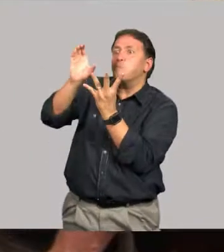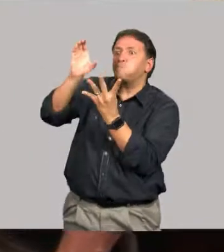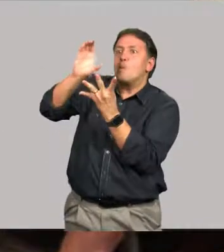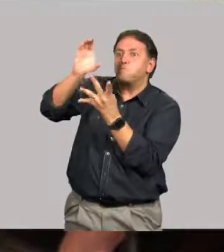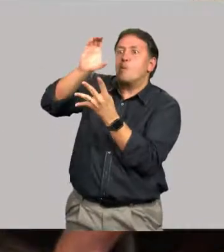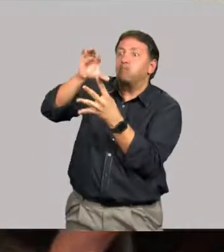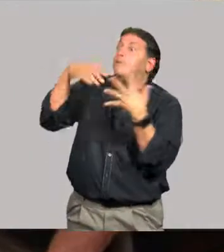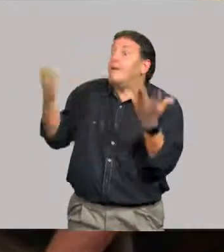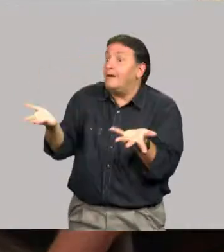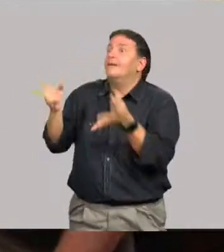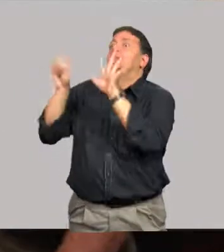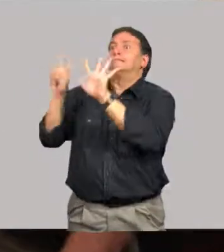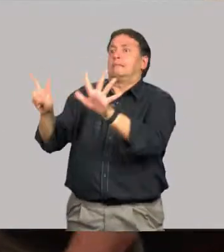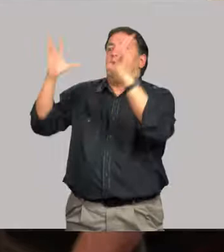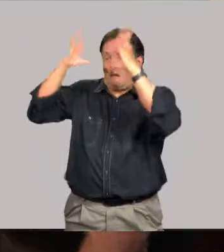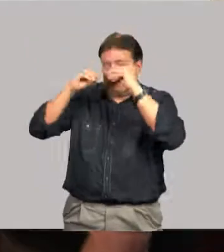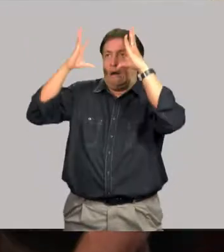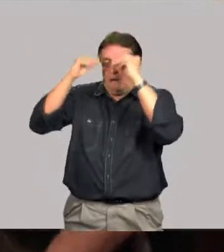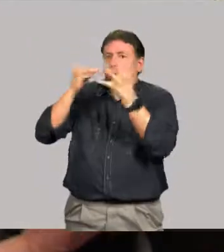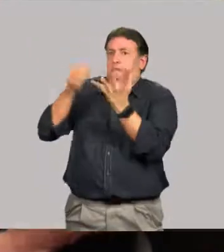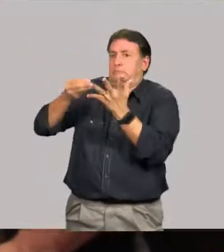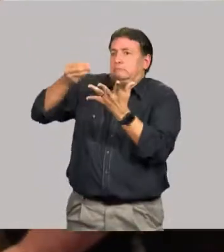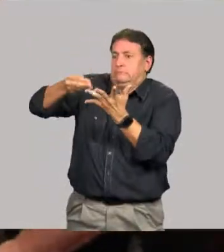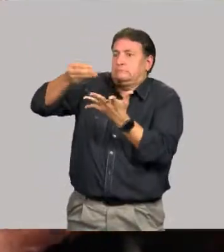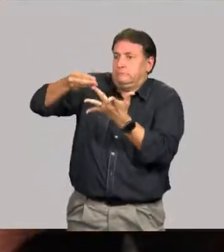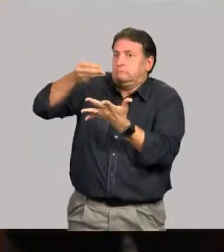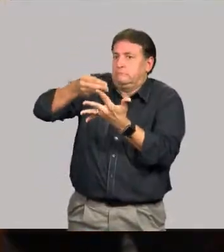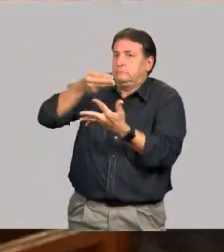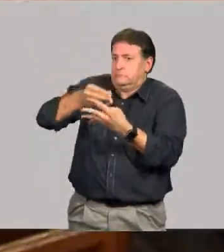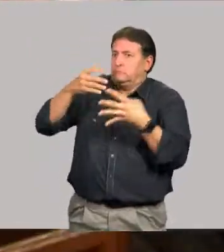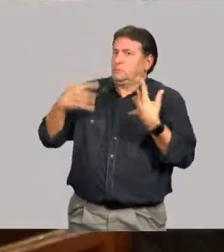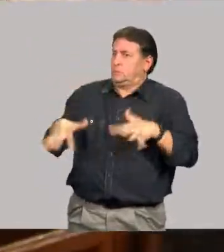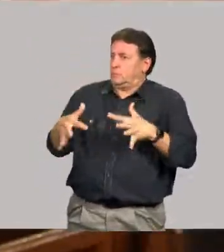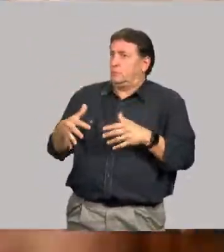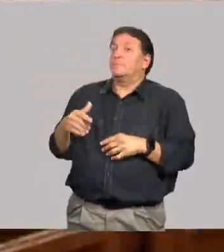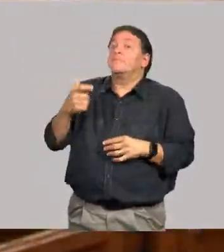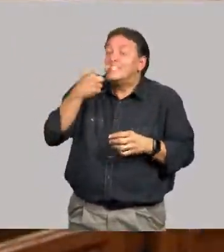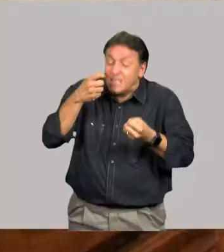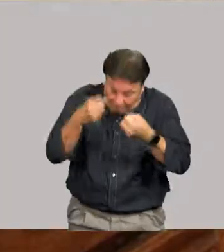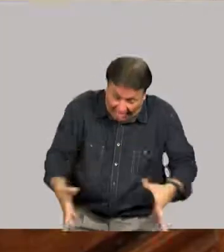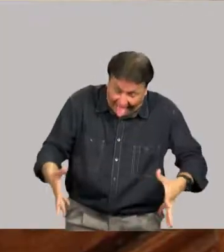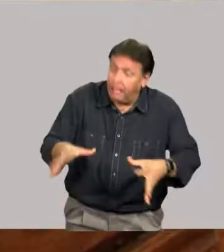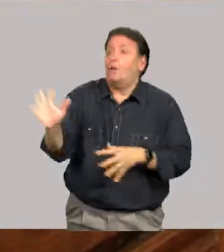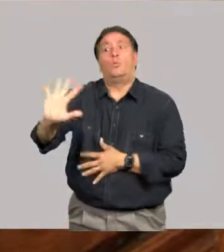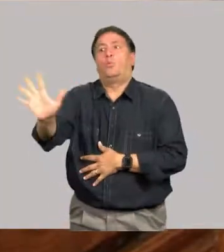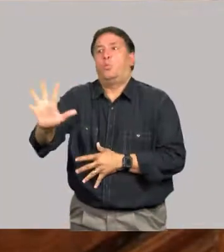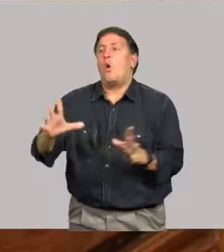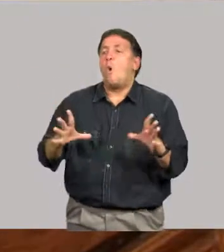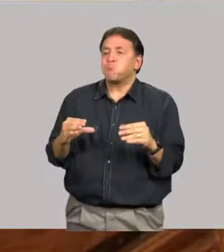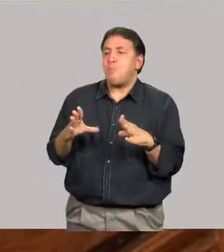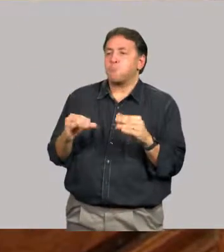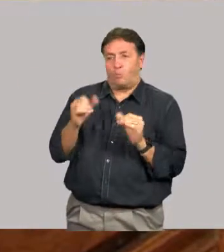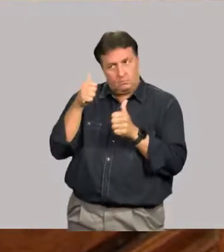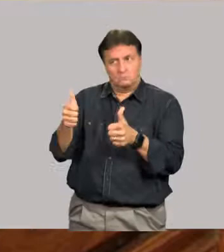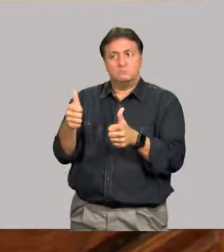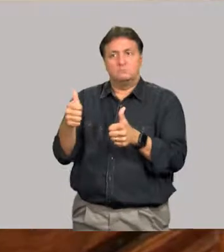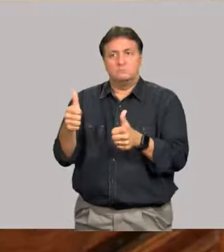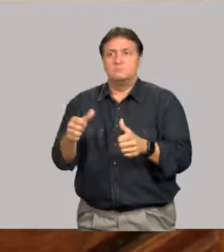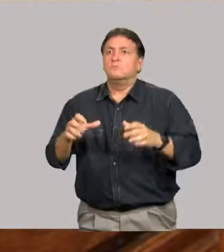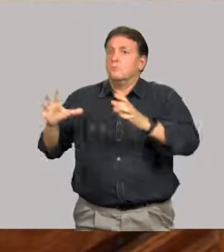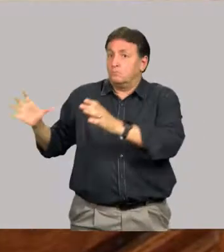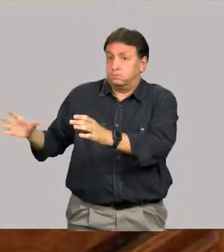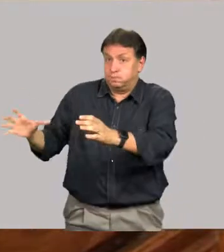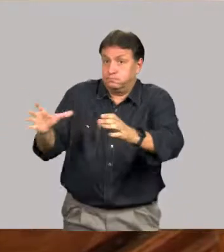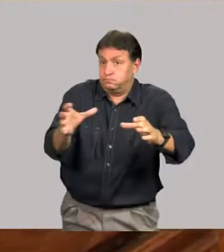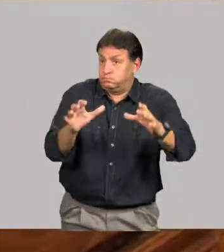up. We're gonna need a gallon of water per person per day. And I tell you what, you don't realize how much water you need